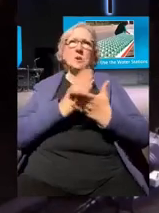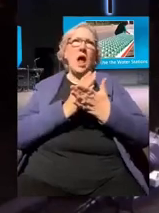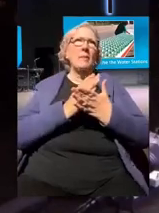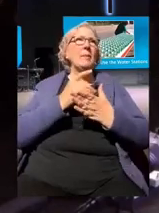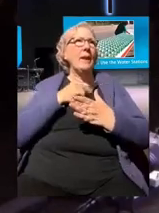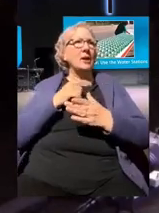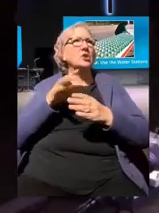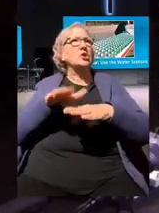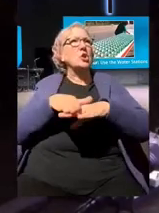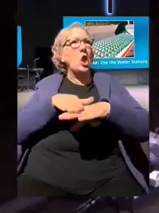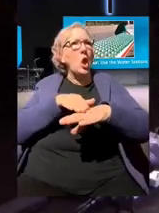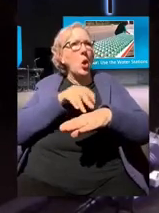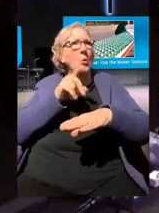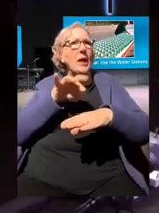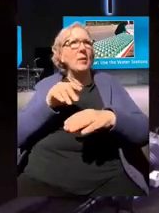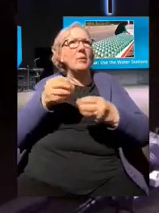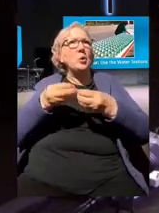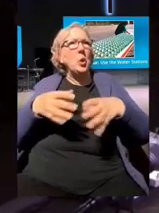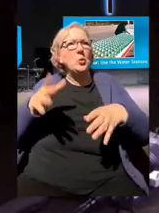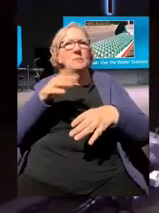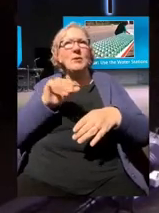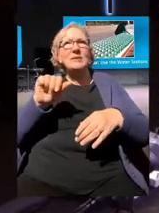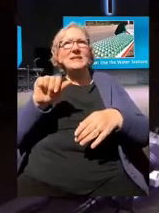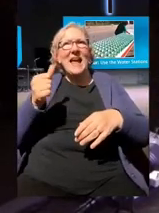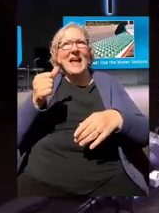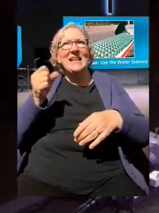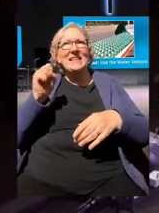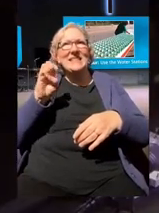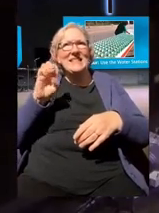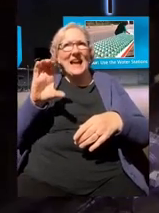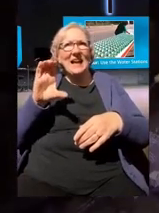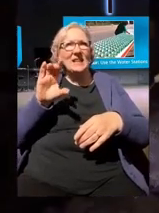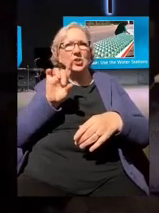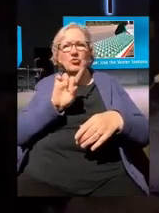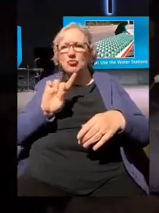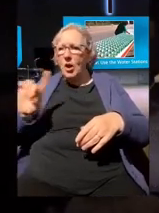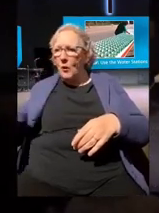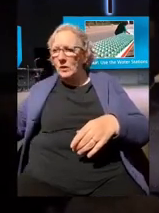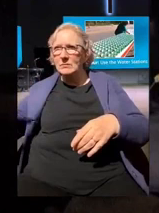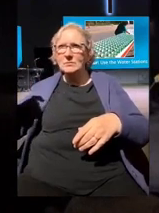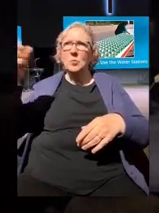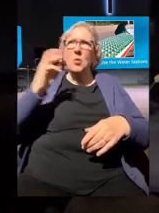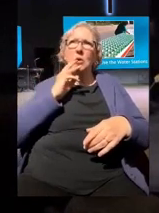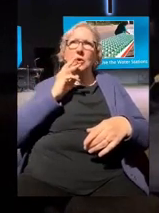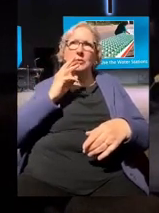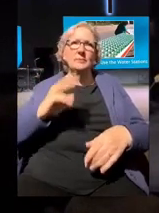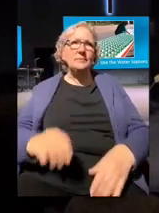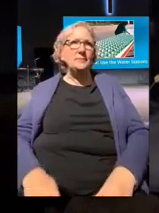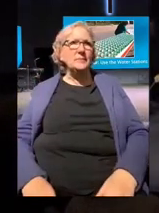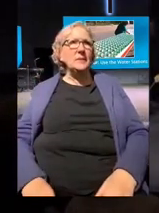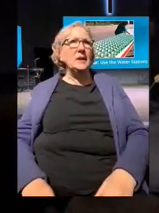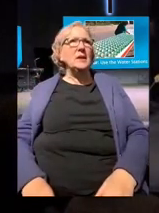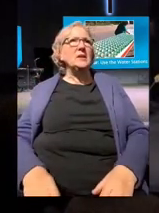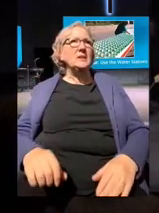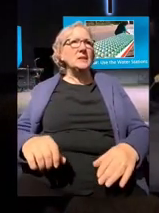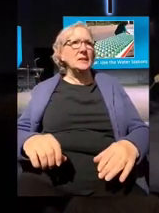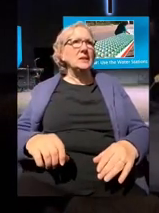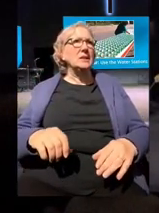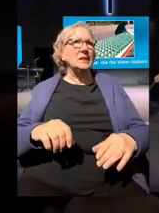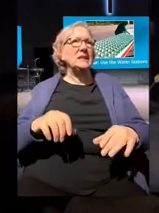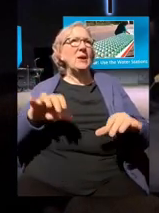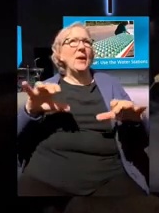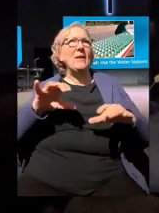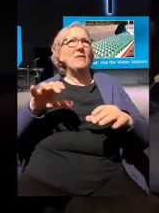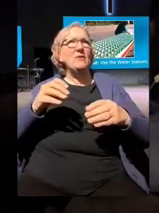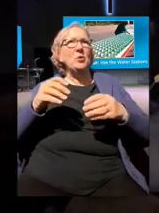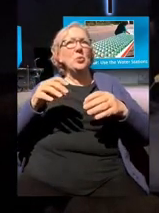10 seconds to swing over to a water station. So if you're doing that for 8 to 12 times, you're going to lose a couple of minutes of time